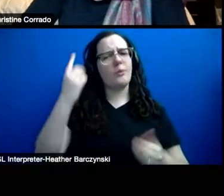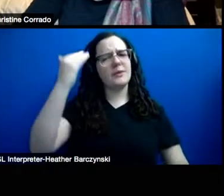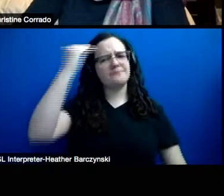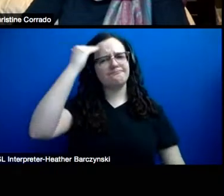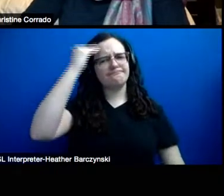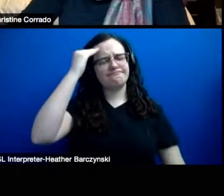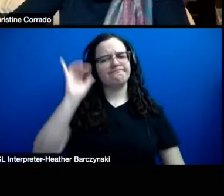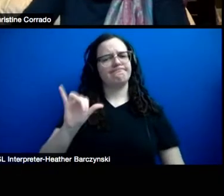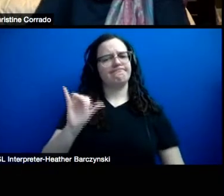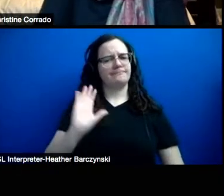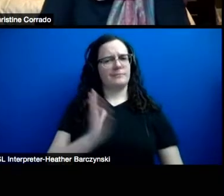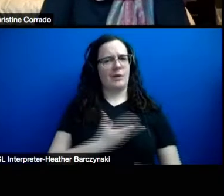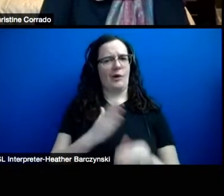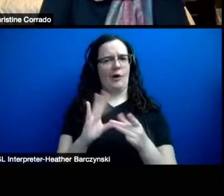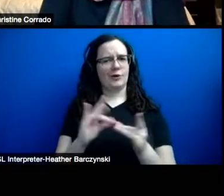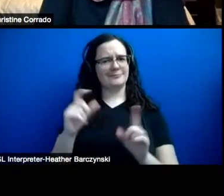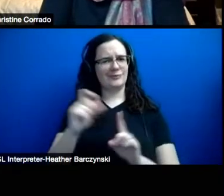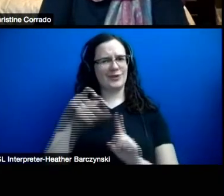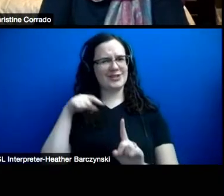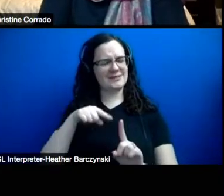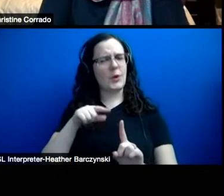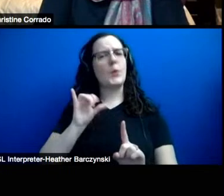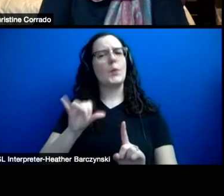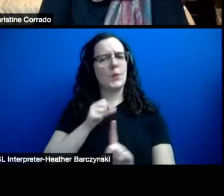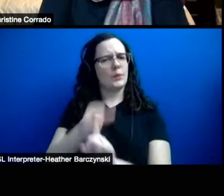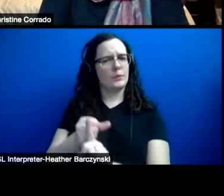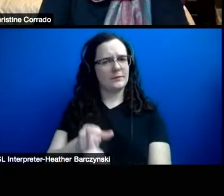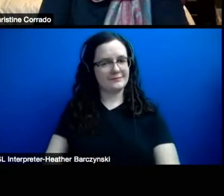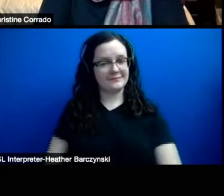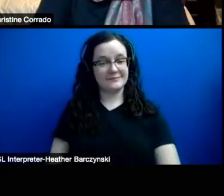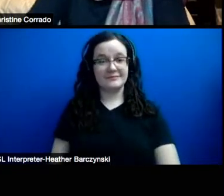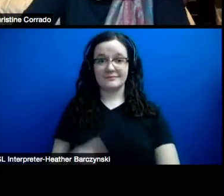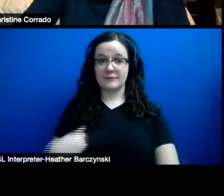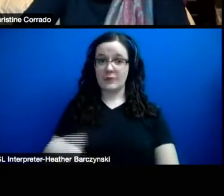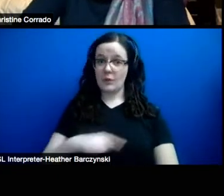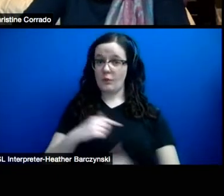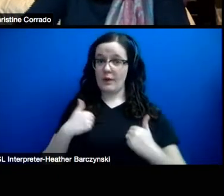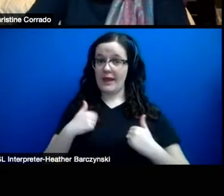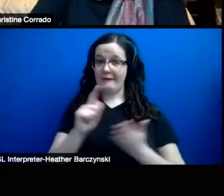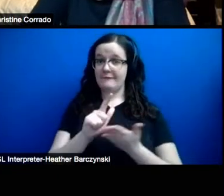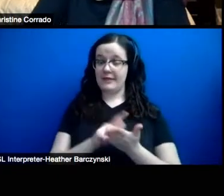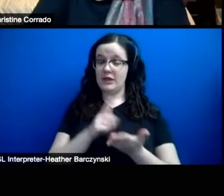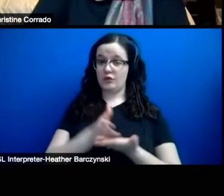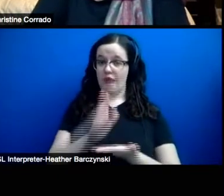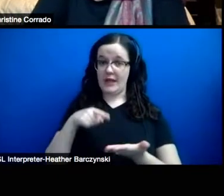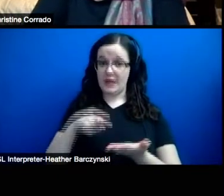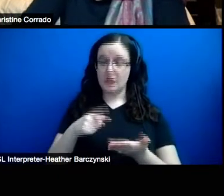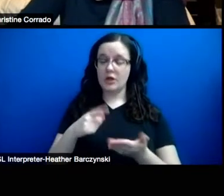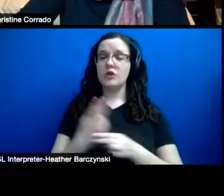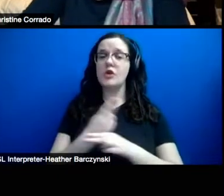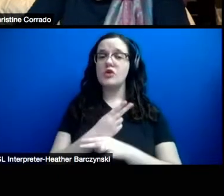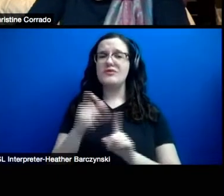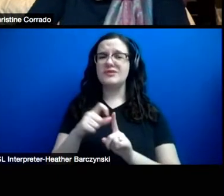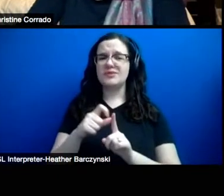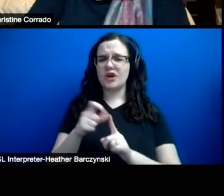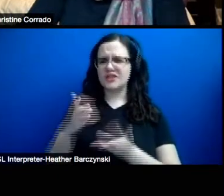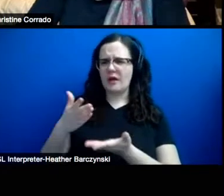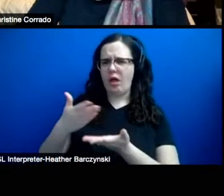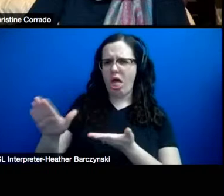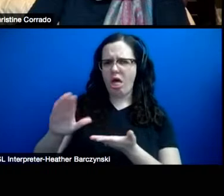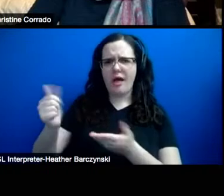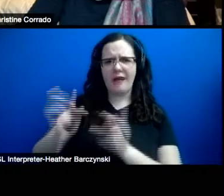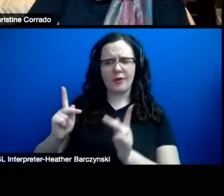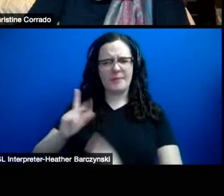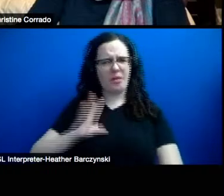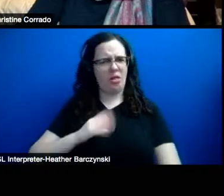impact of our words. We may have the legal right to use words that delegitimize. We may have the legal right to use words